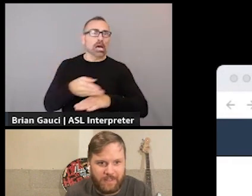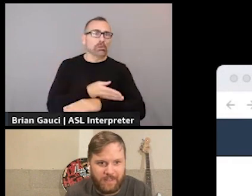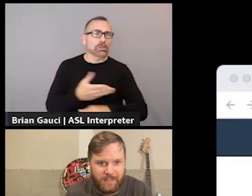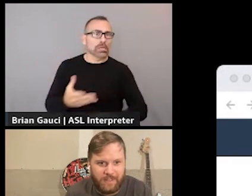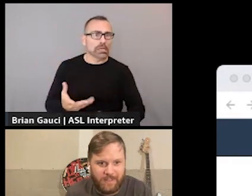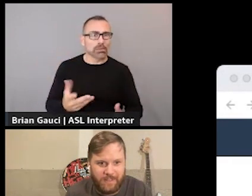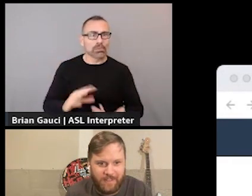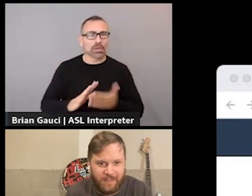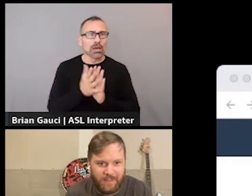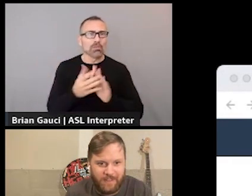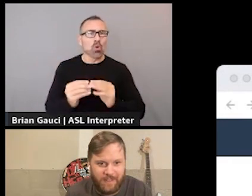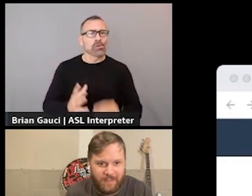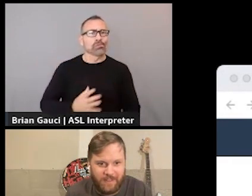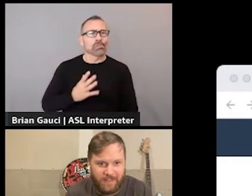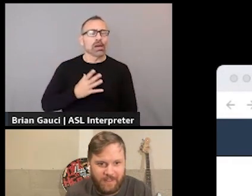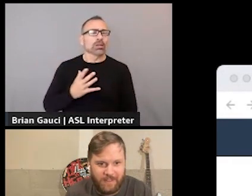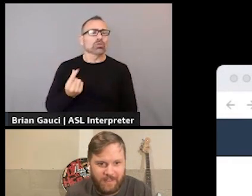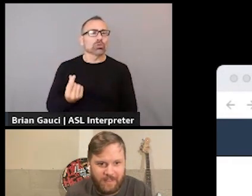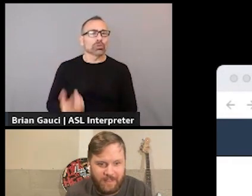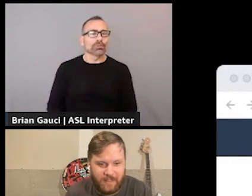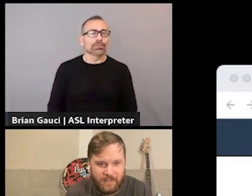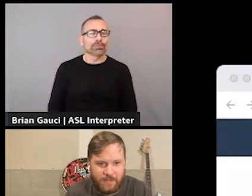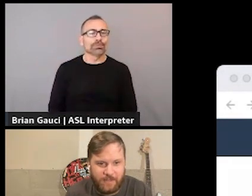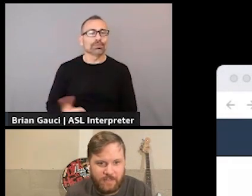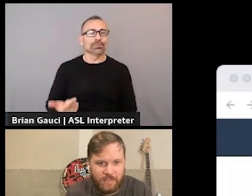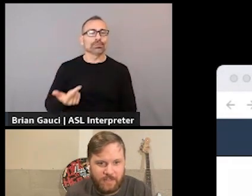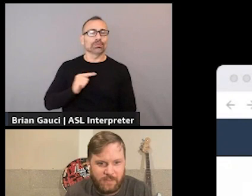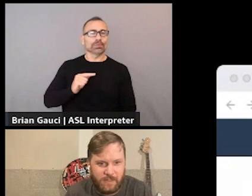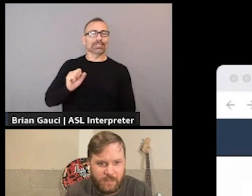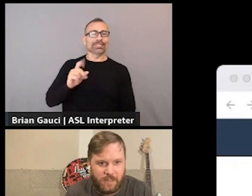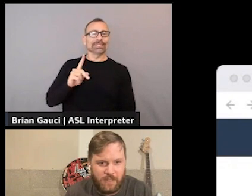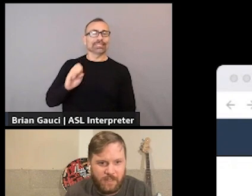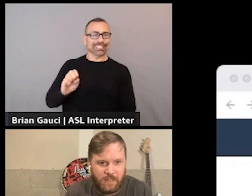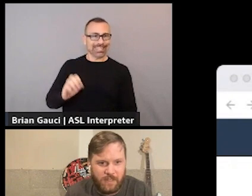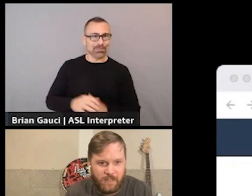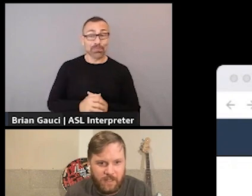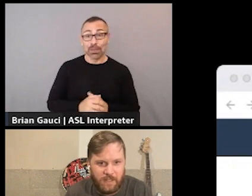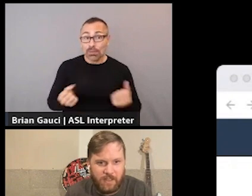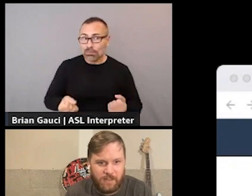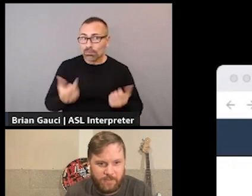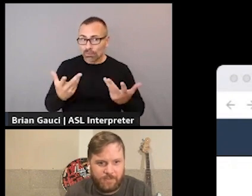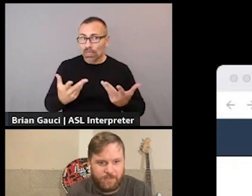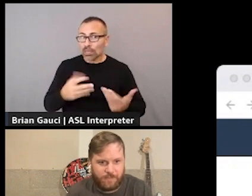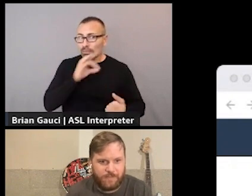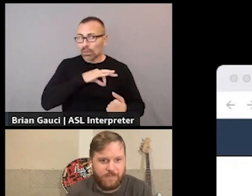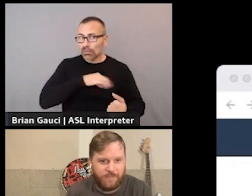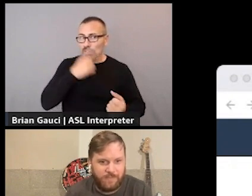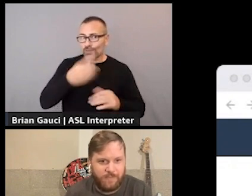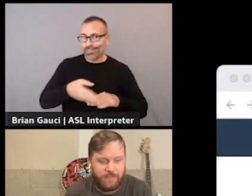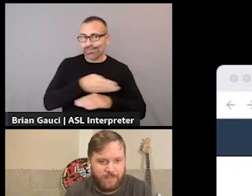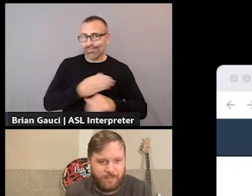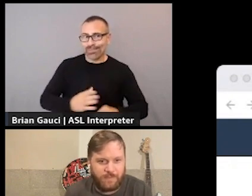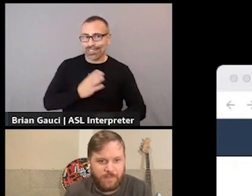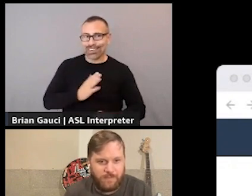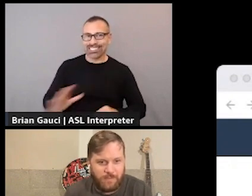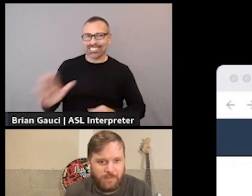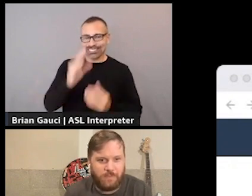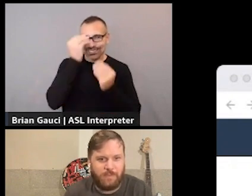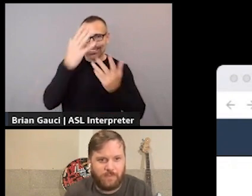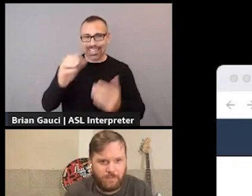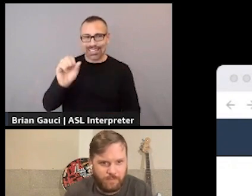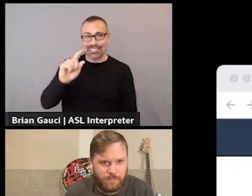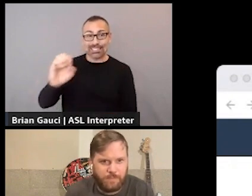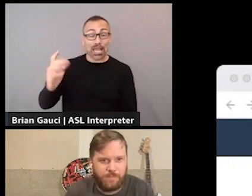next? Yeah. So I think that there's a lot of benefits of modernizing your data stack. And I came from a data warehousing world where back when it was